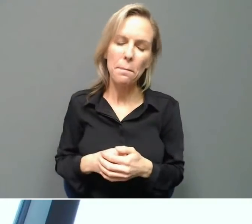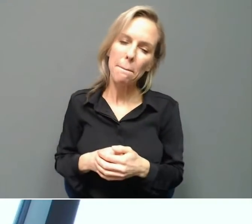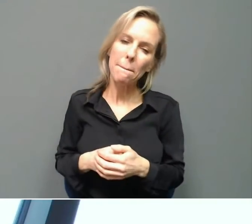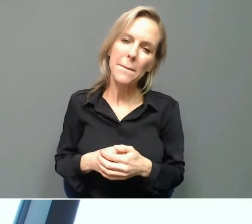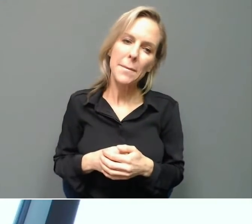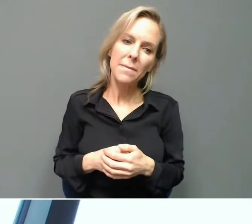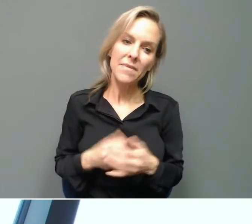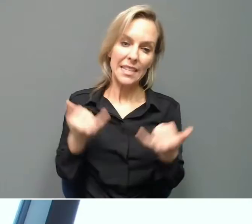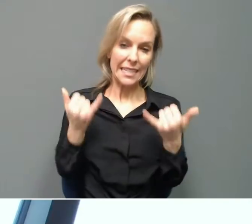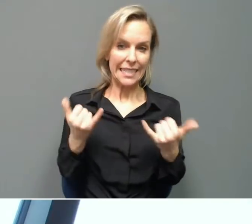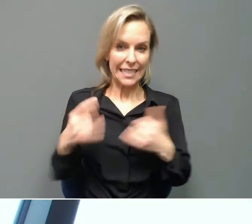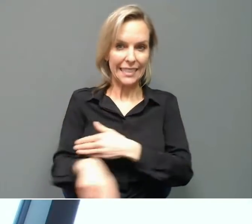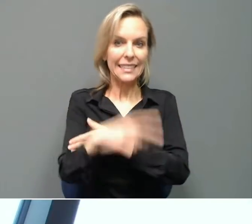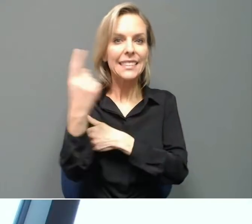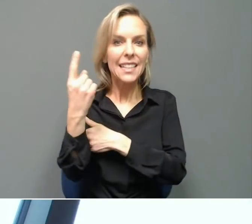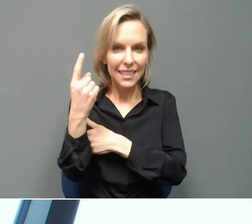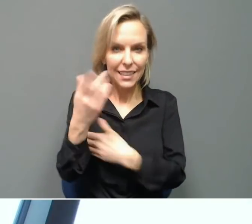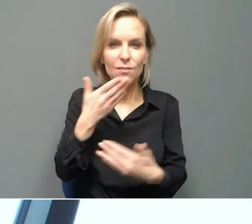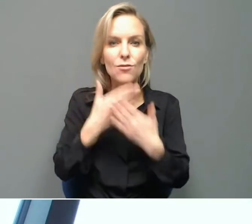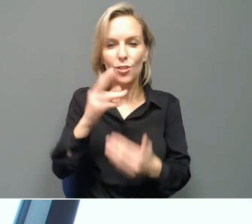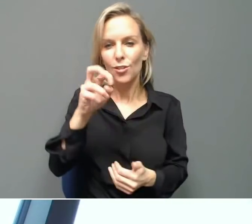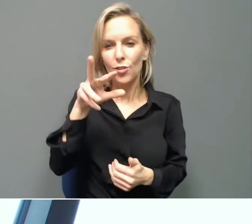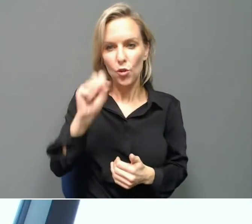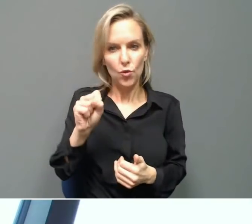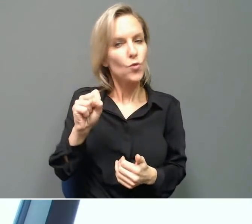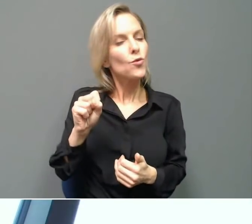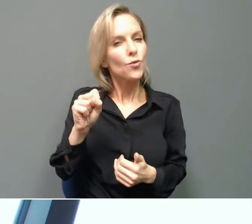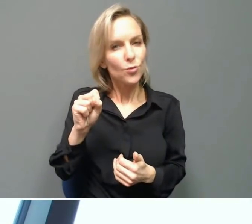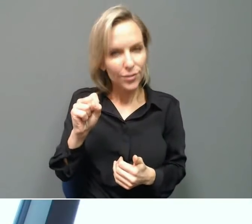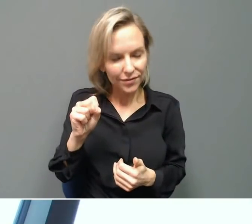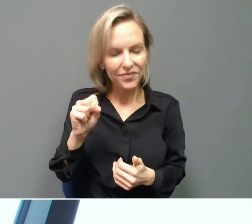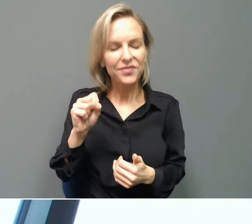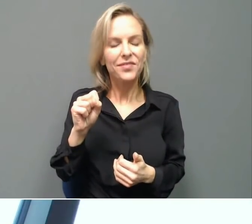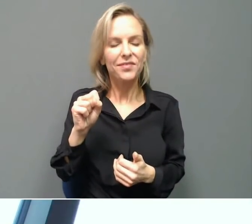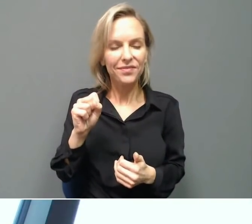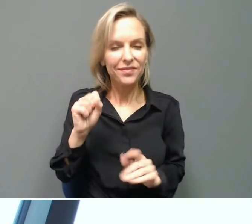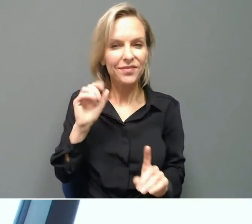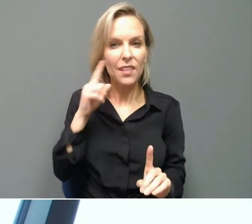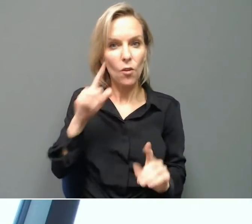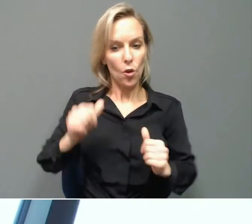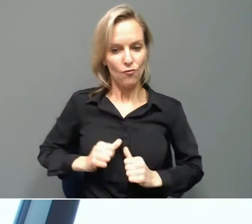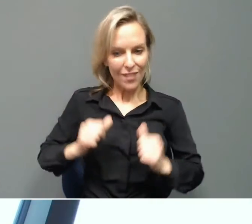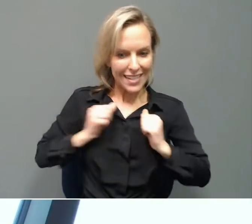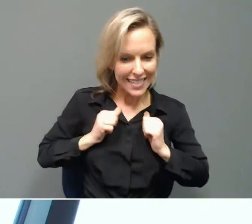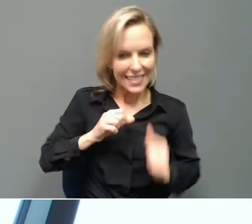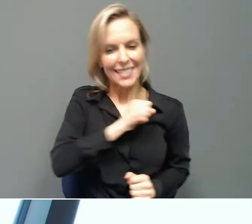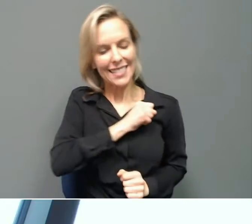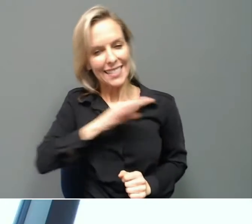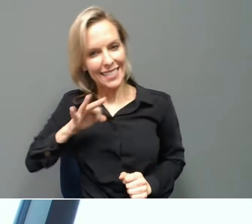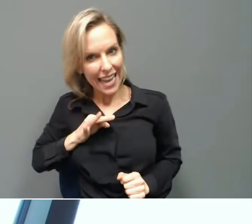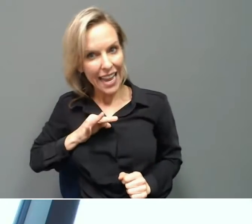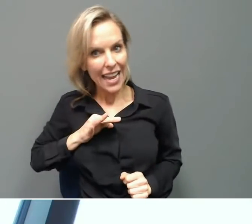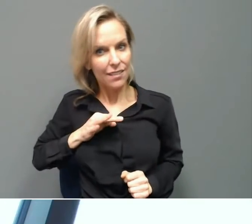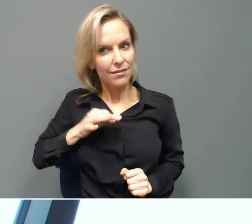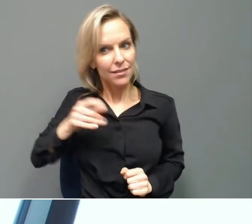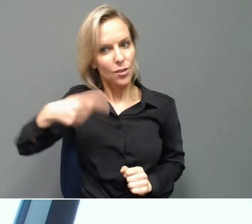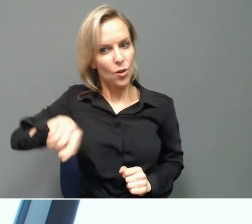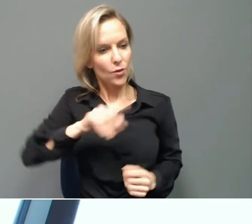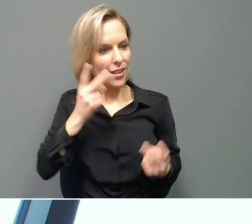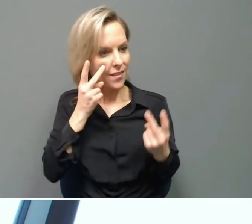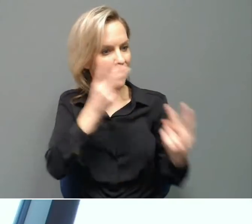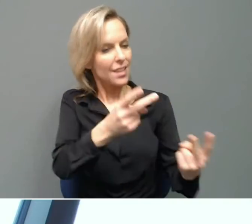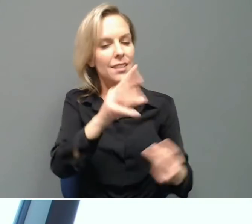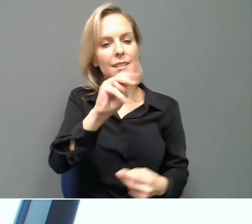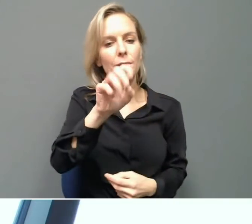Today, there's good news on multiple fronts for residents, staff, and those that visit Kentucky's Medicare certified long-term